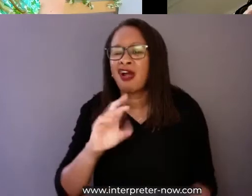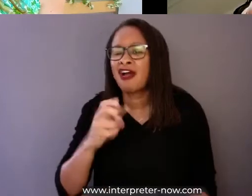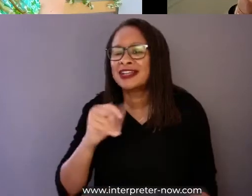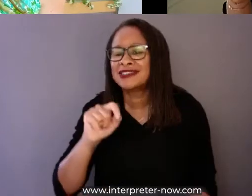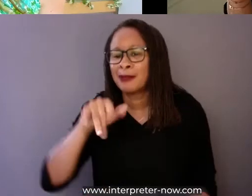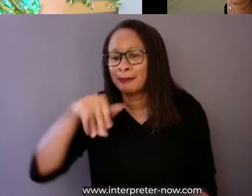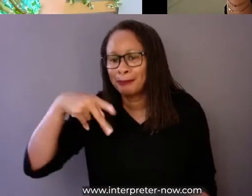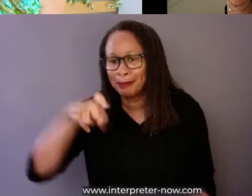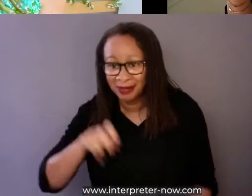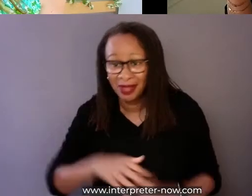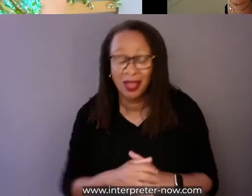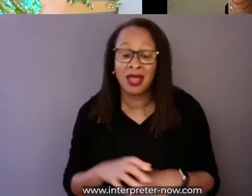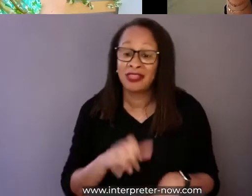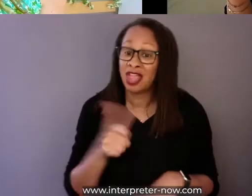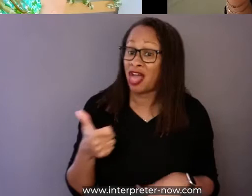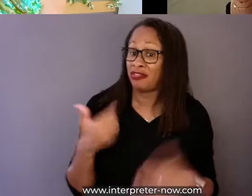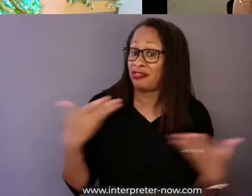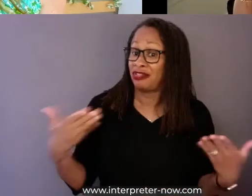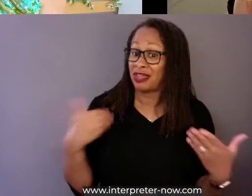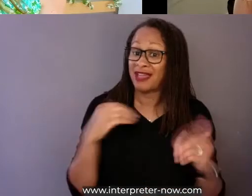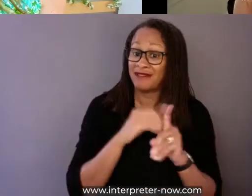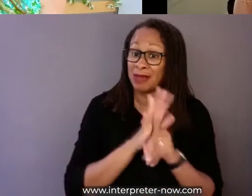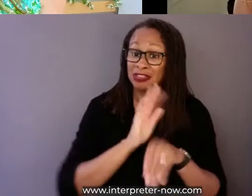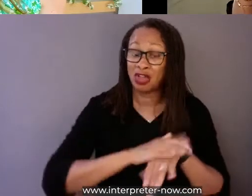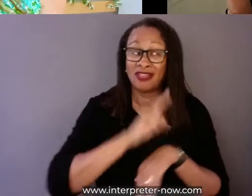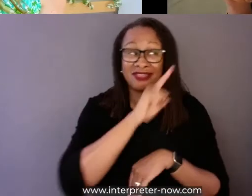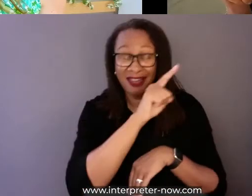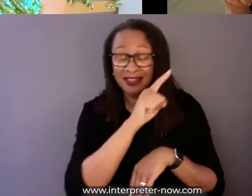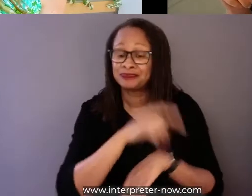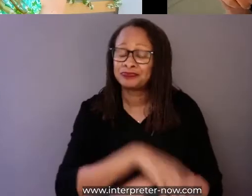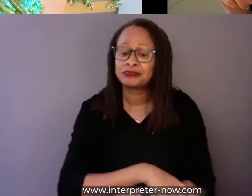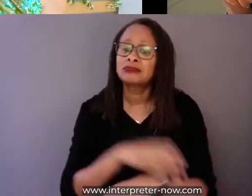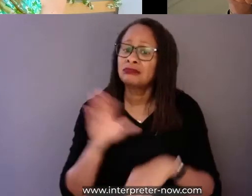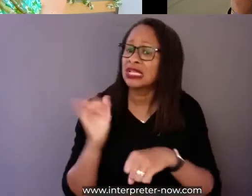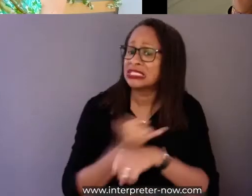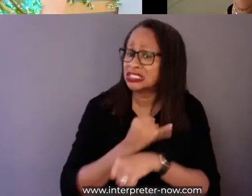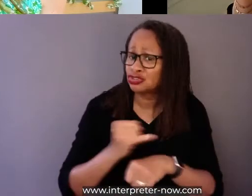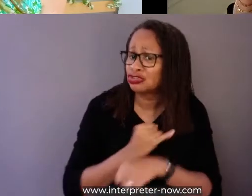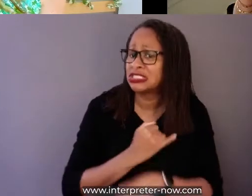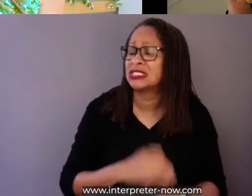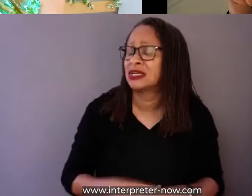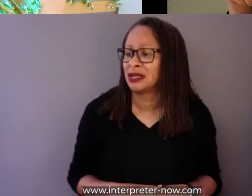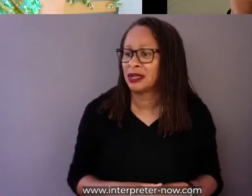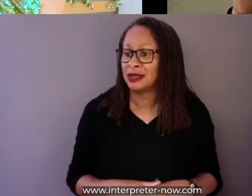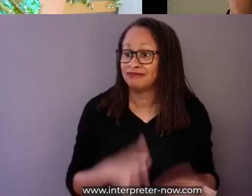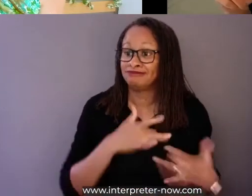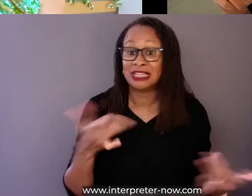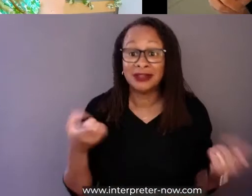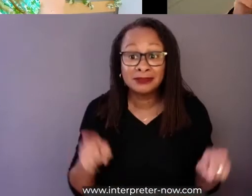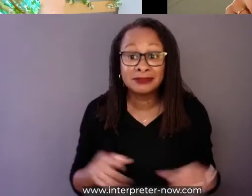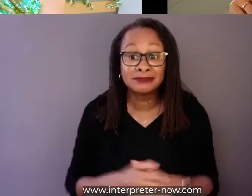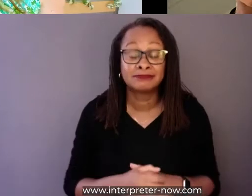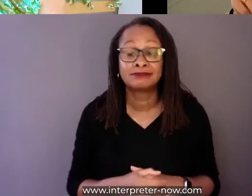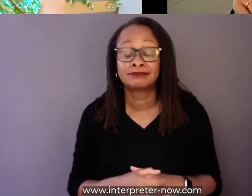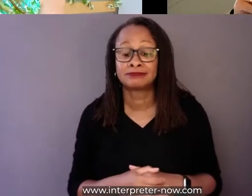that had an impact on that top quartile of the cap table was industry. And so typically the folks that